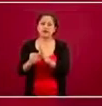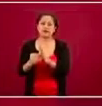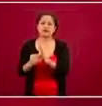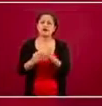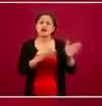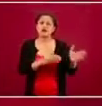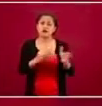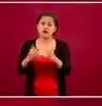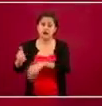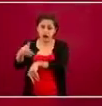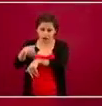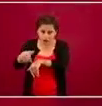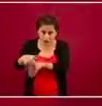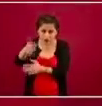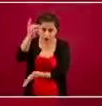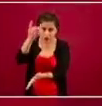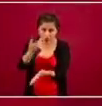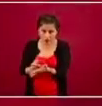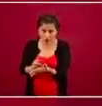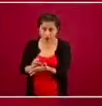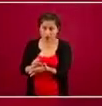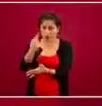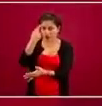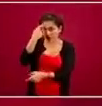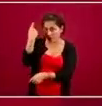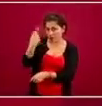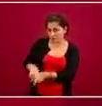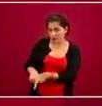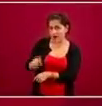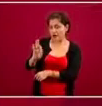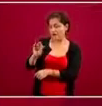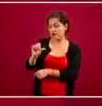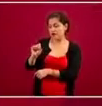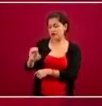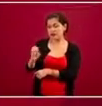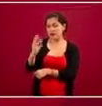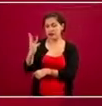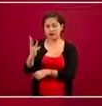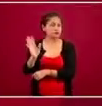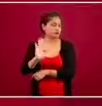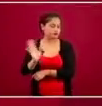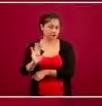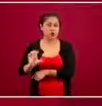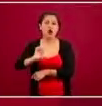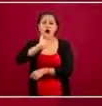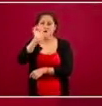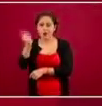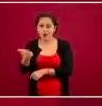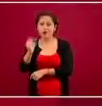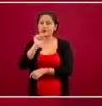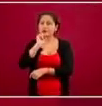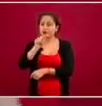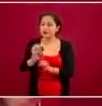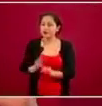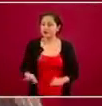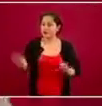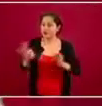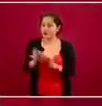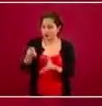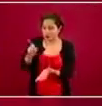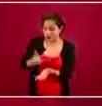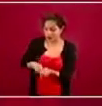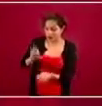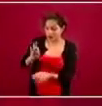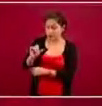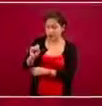have hundreds. Phase 3, you have thousands. But the defining aspect of